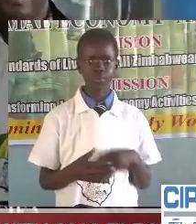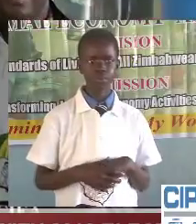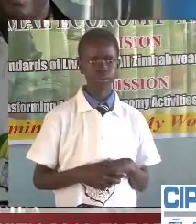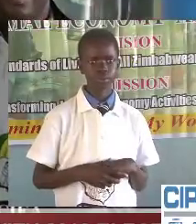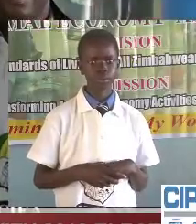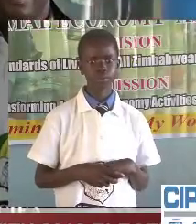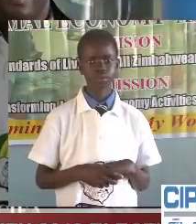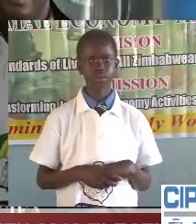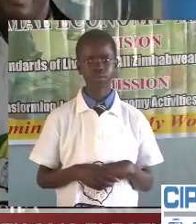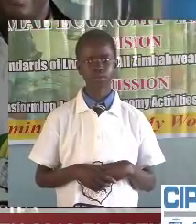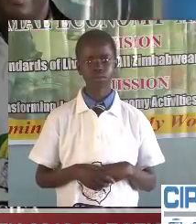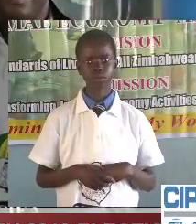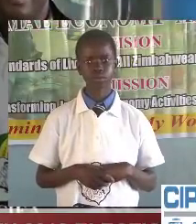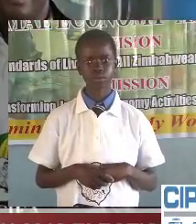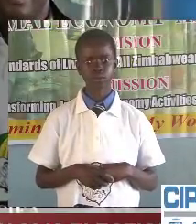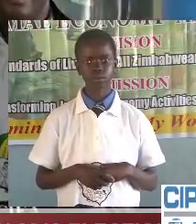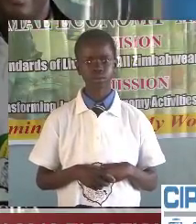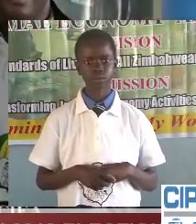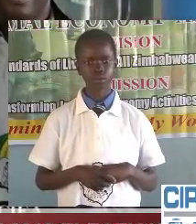who are committed to the